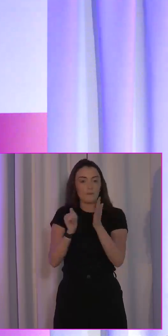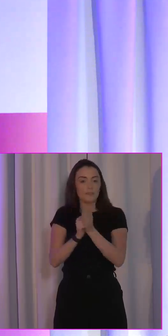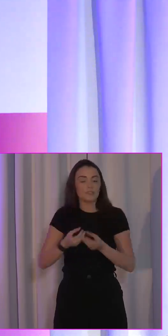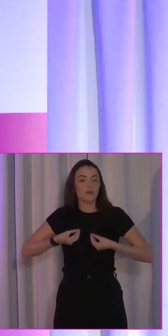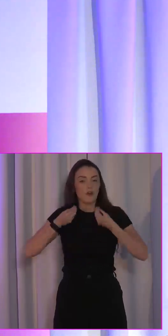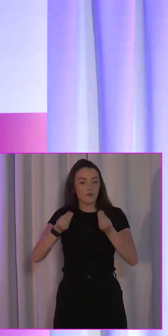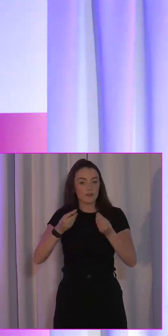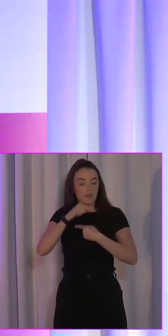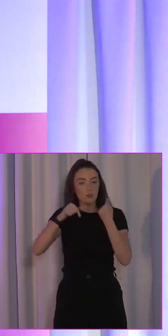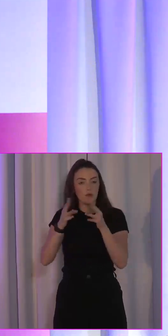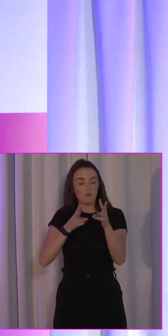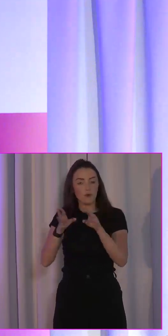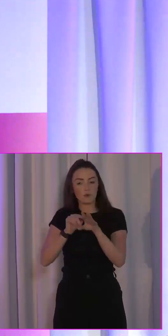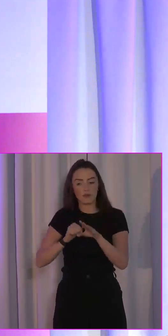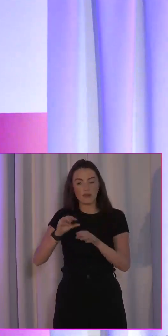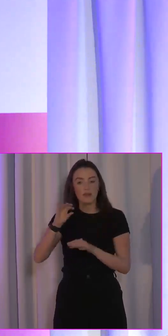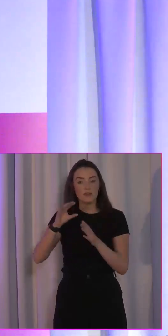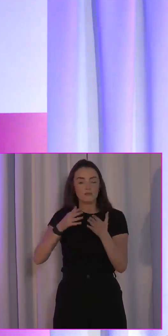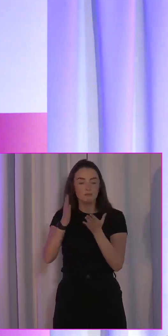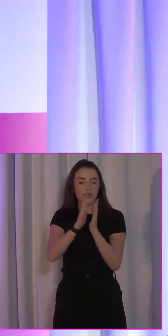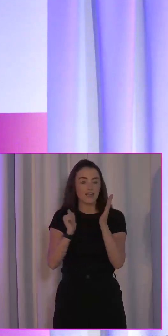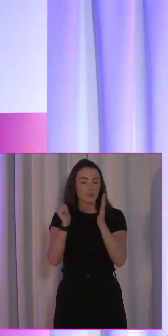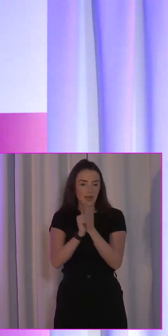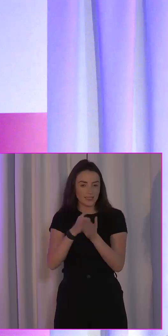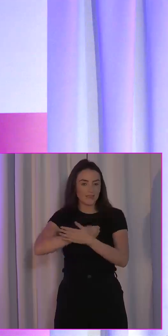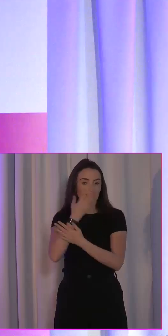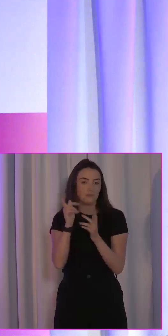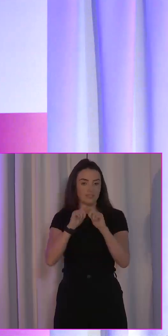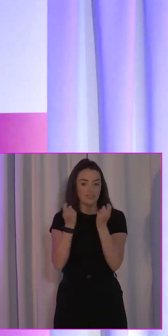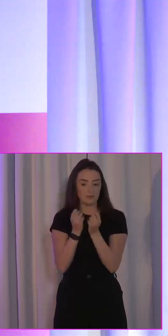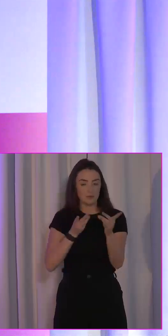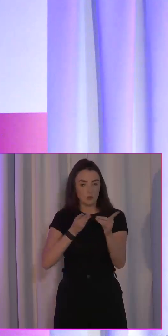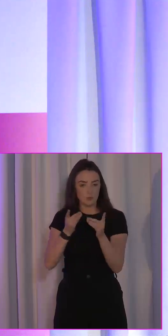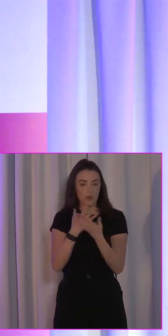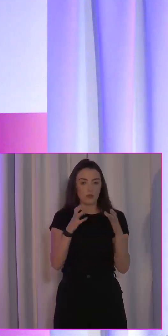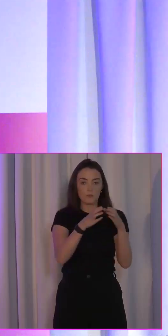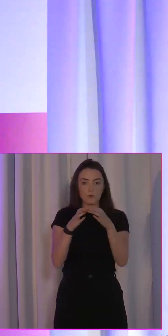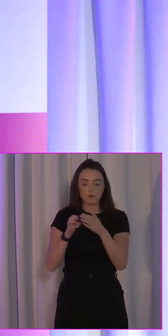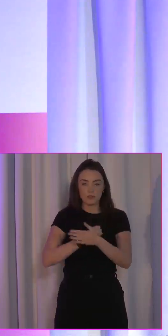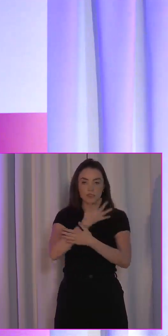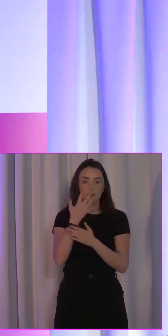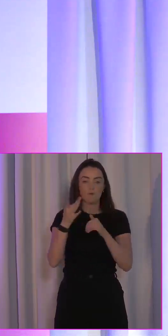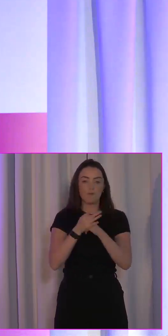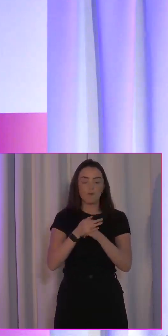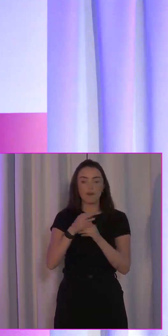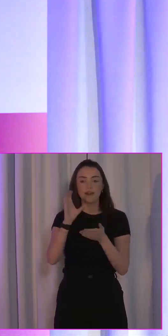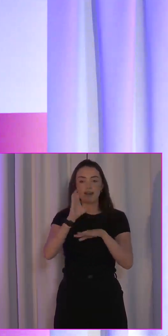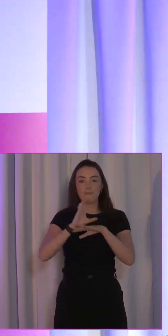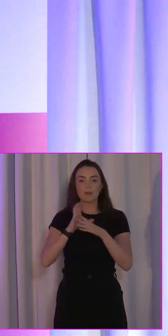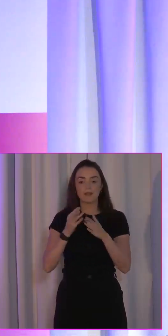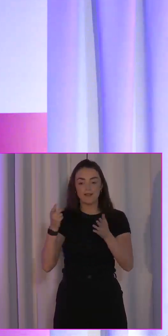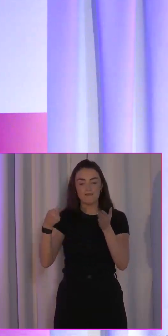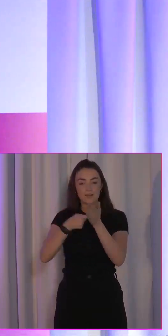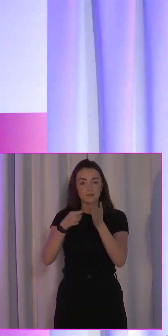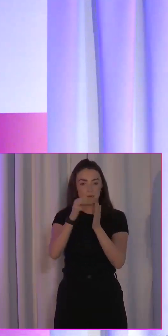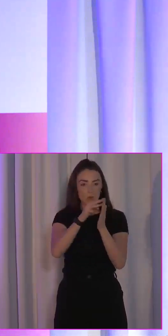we have worked with our enterprise development team to do this. A number of modules are currently being rolled out as part of a capital investment programme